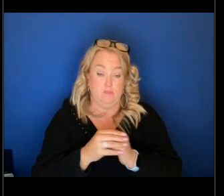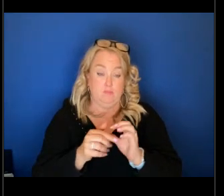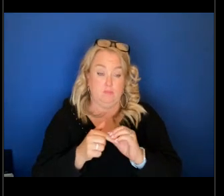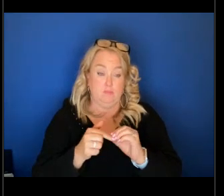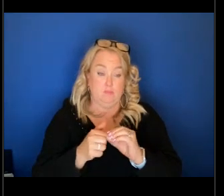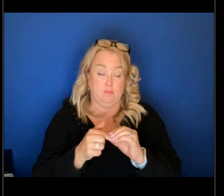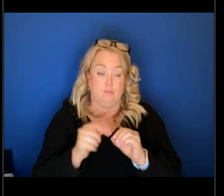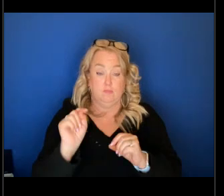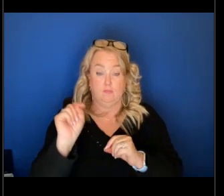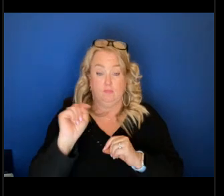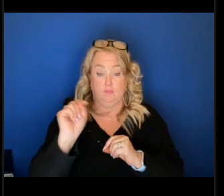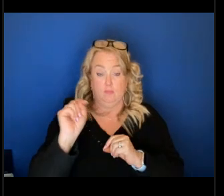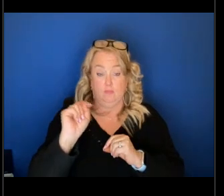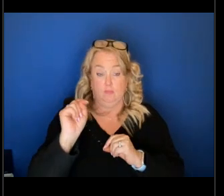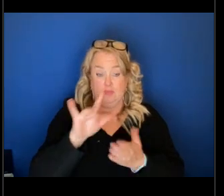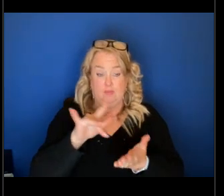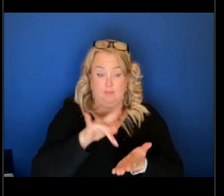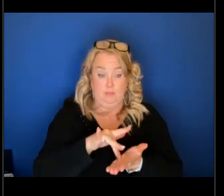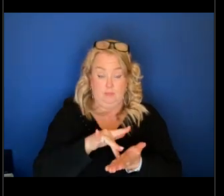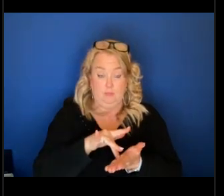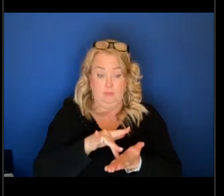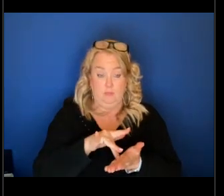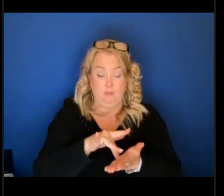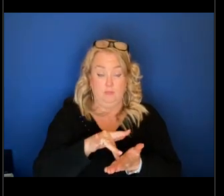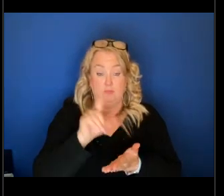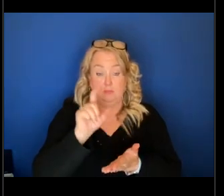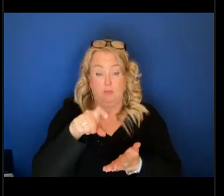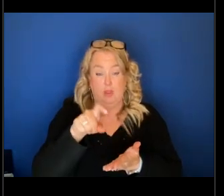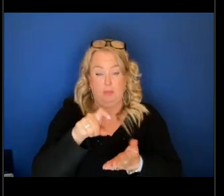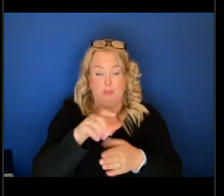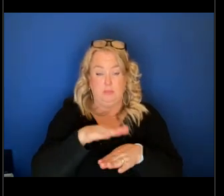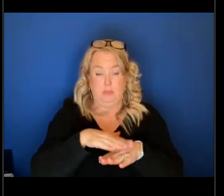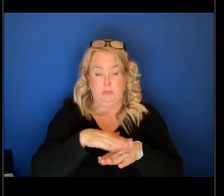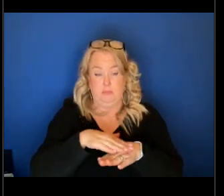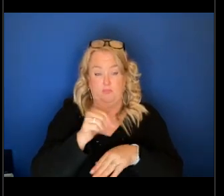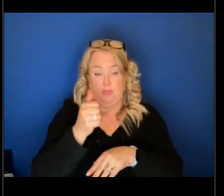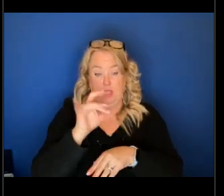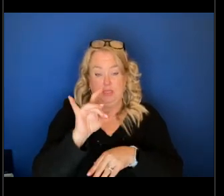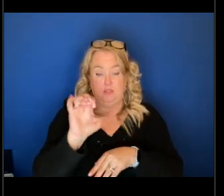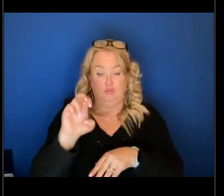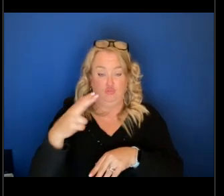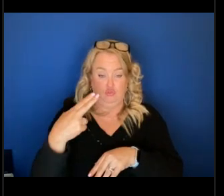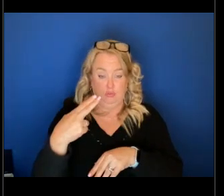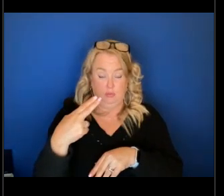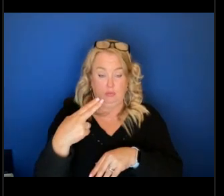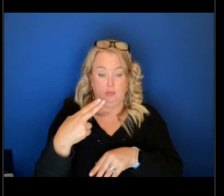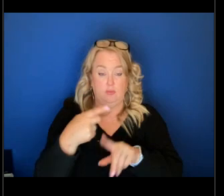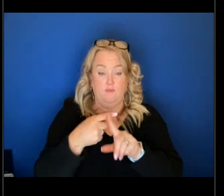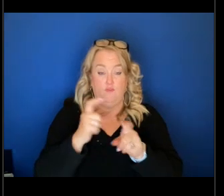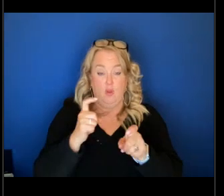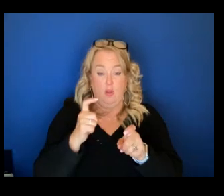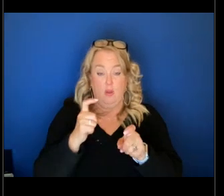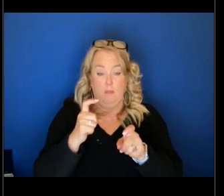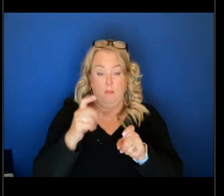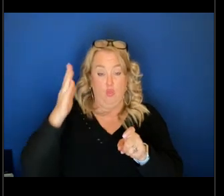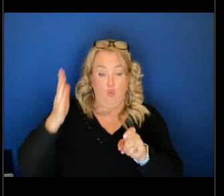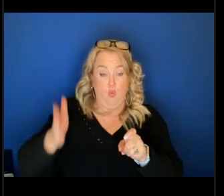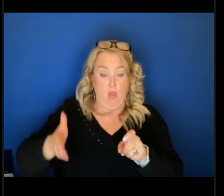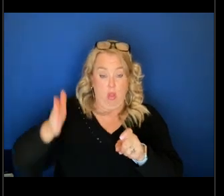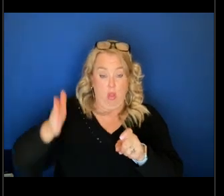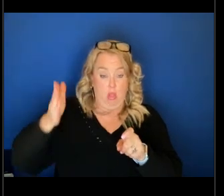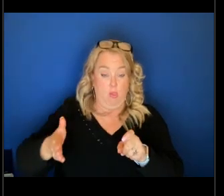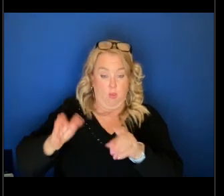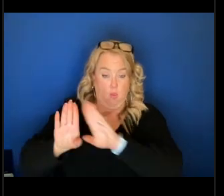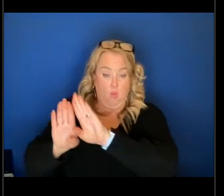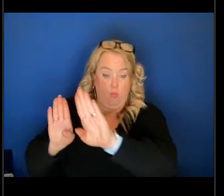A toilet's center line must be a minimum of 18 inches from the adjacent wall to